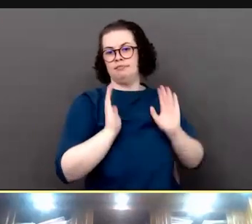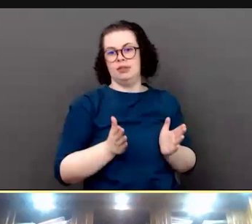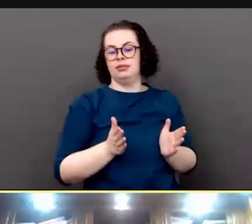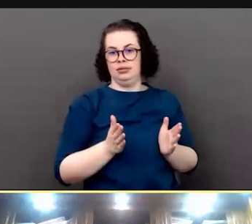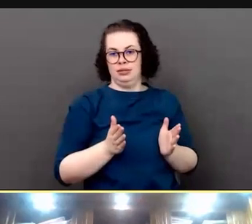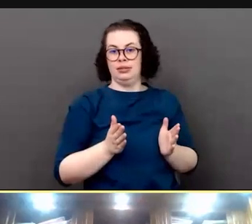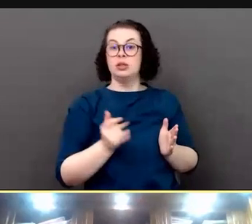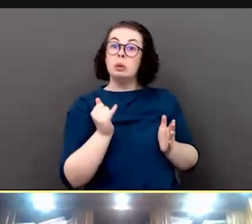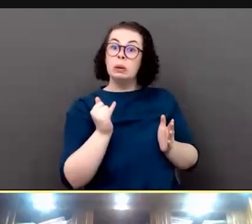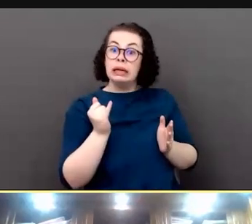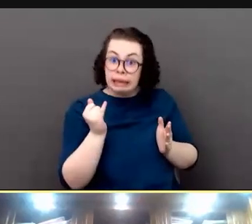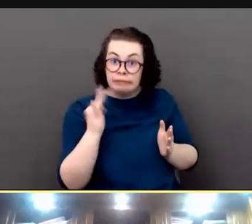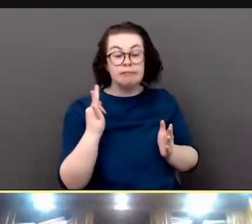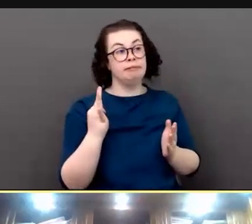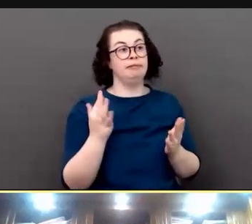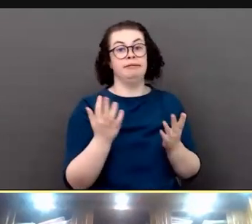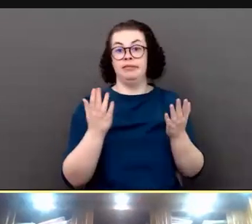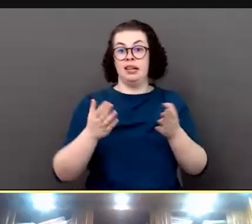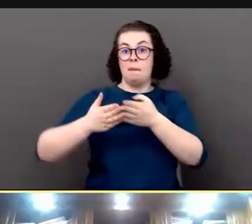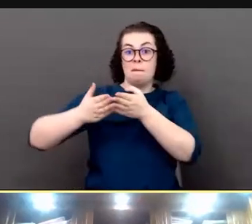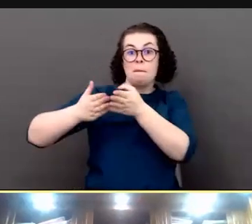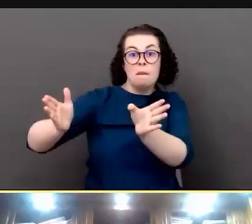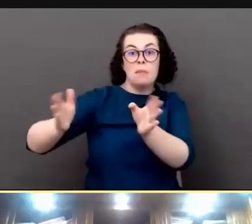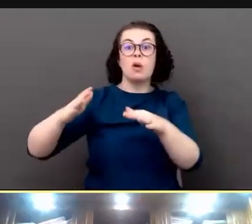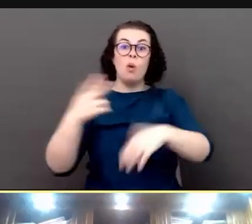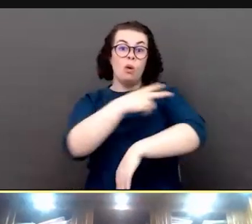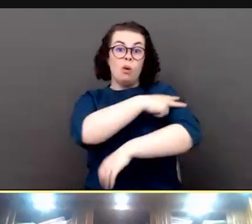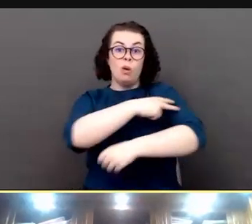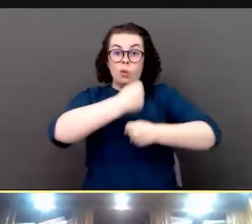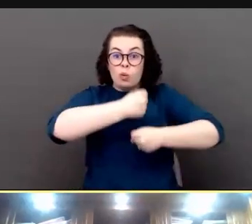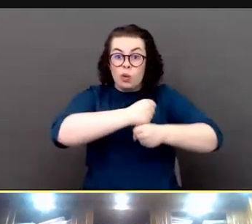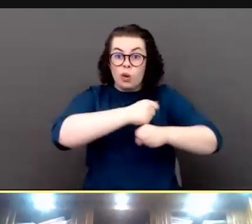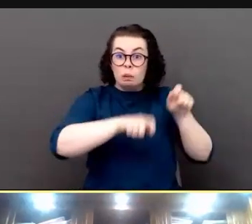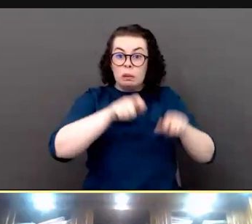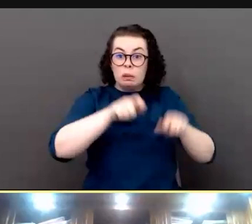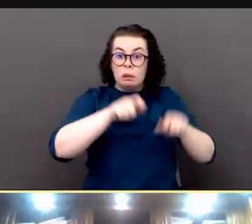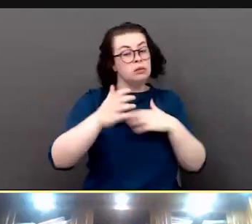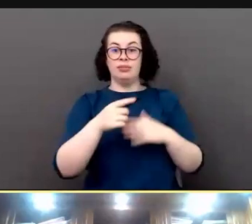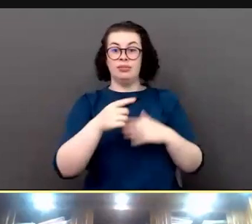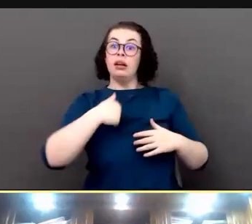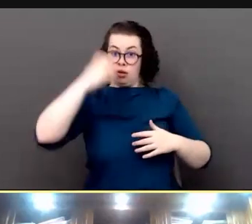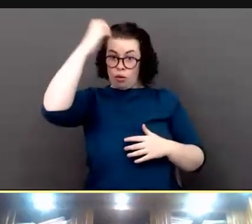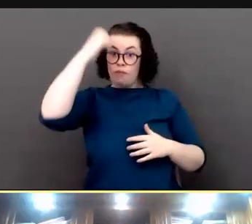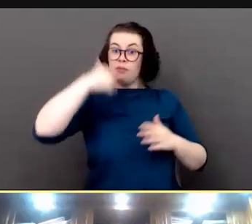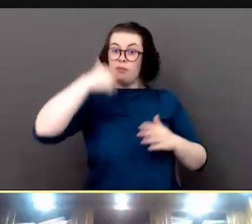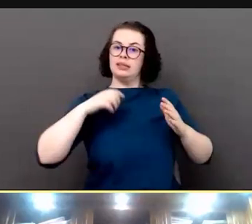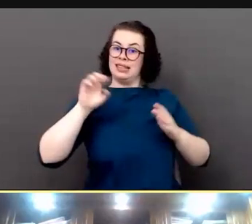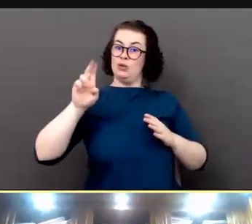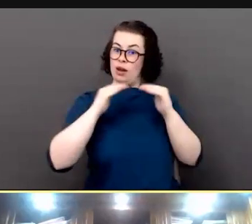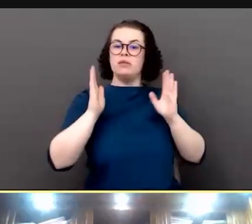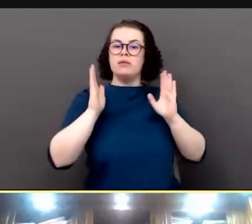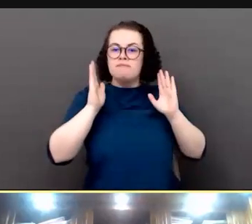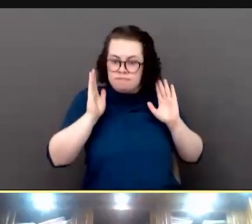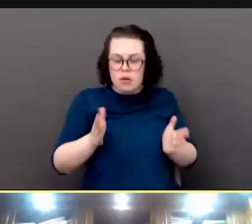people, and it doesn't matter whether it's the public or the members of the staff, is an obligation. It is an obligation under the